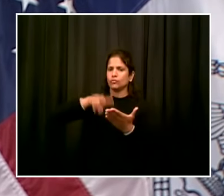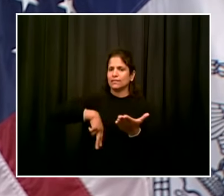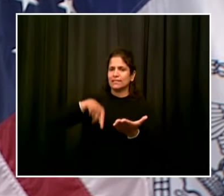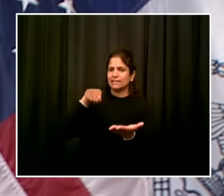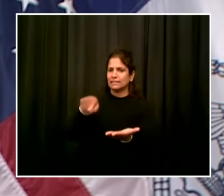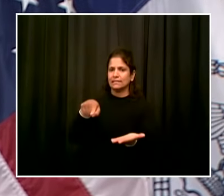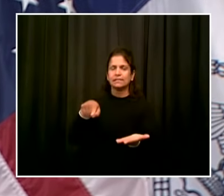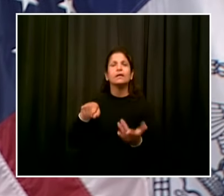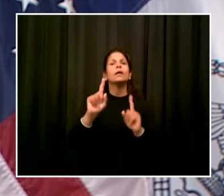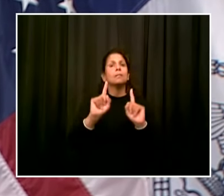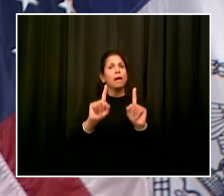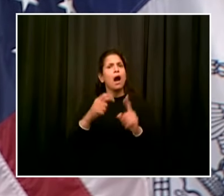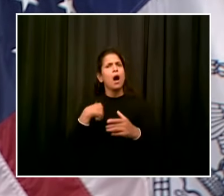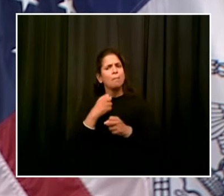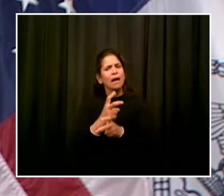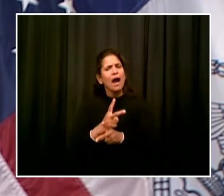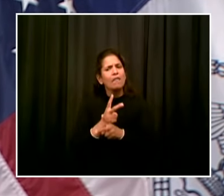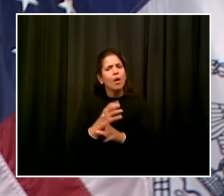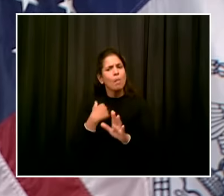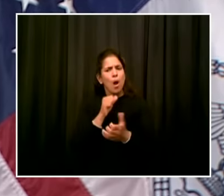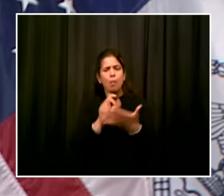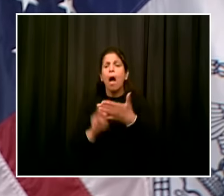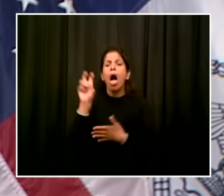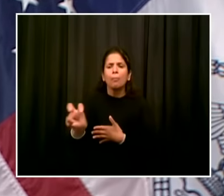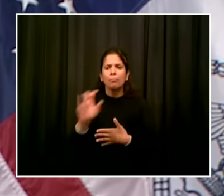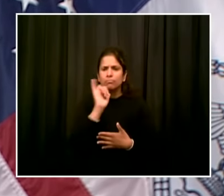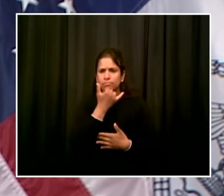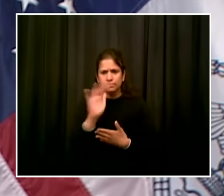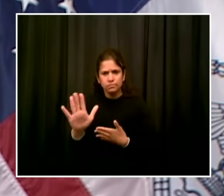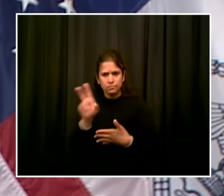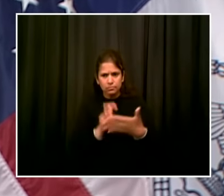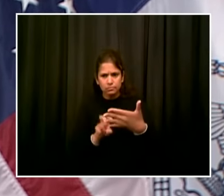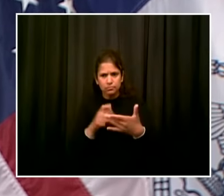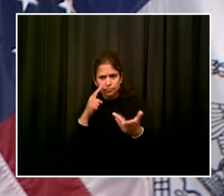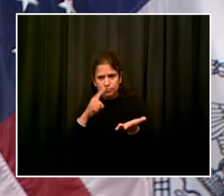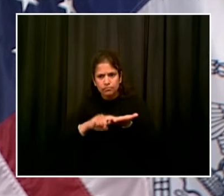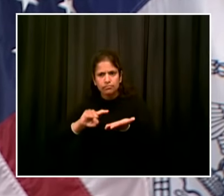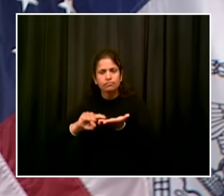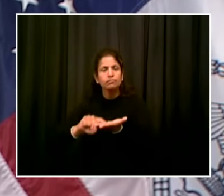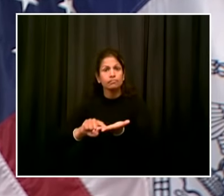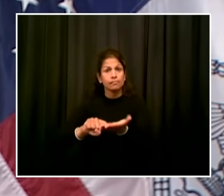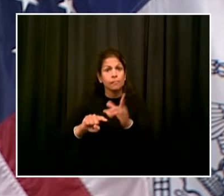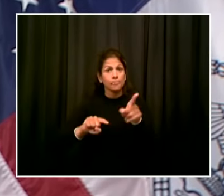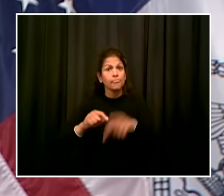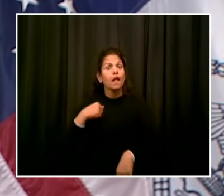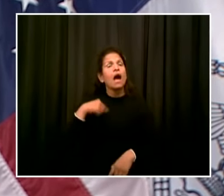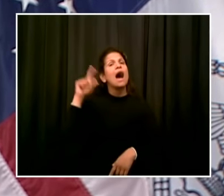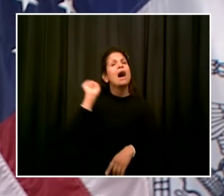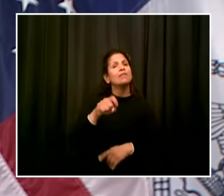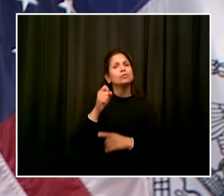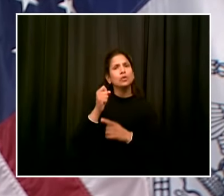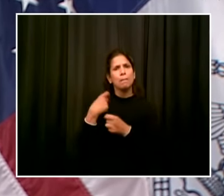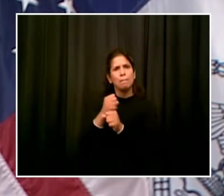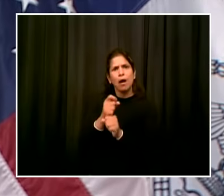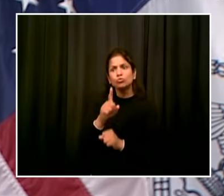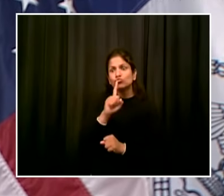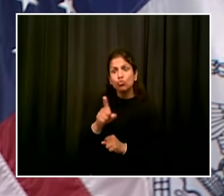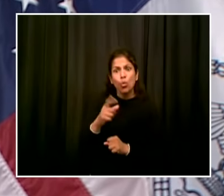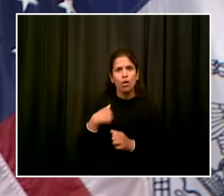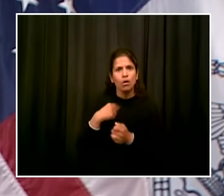to do in light of the budget situation, in light of the changes we made with NYPD, was free up officers for a lot of other important work right